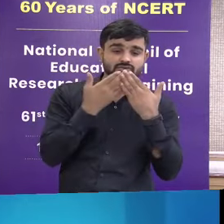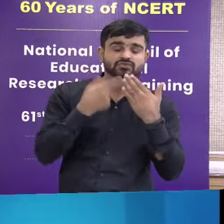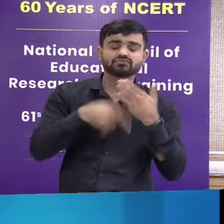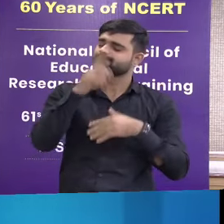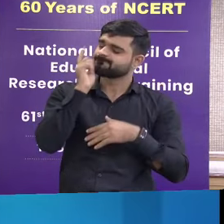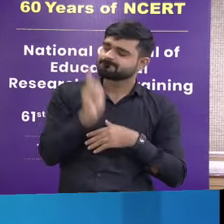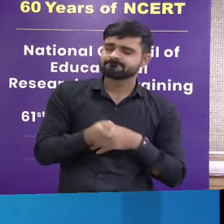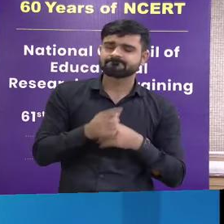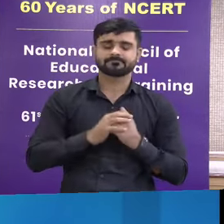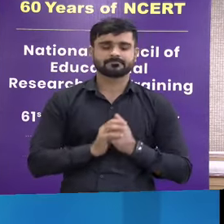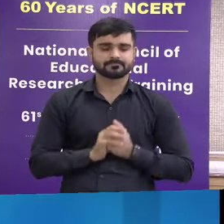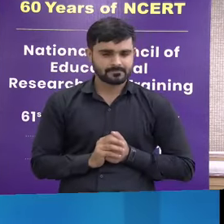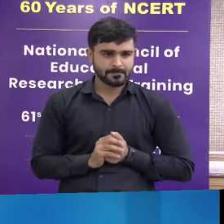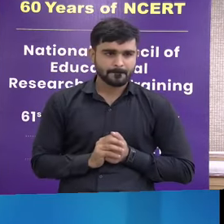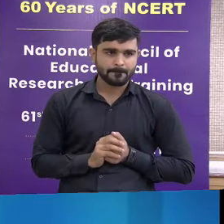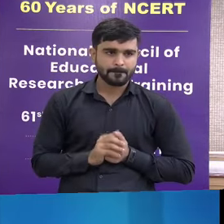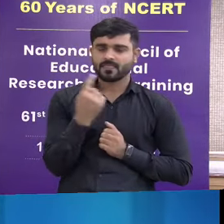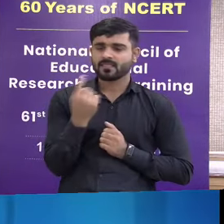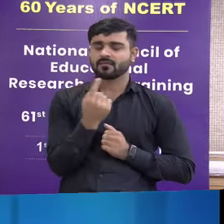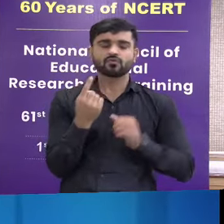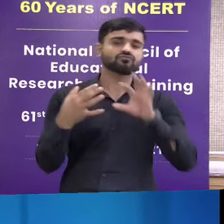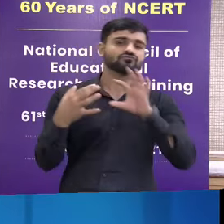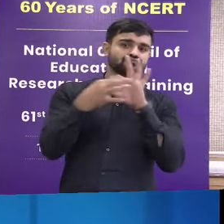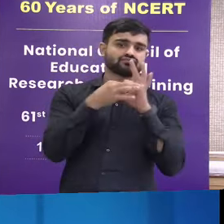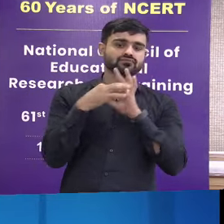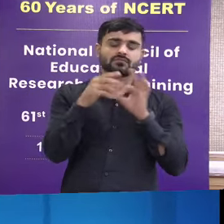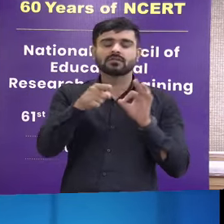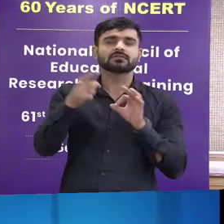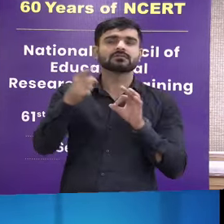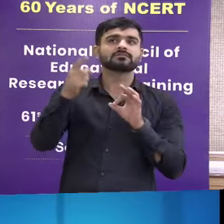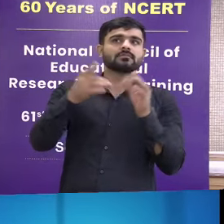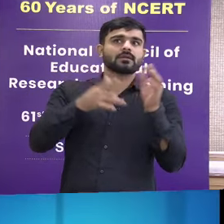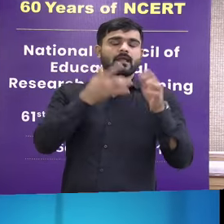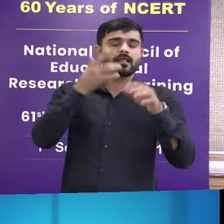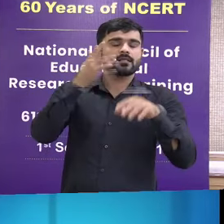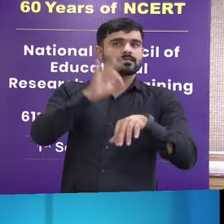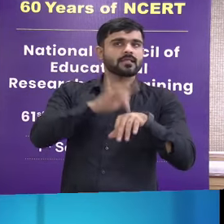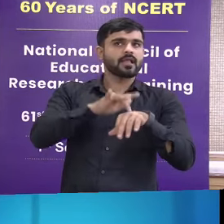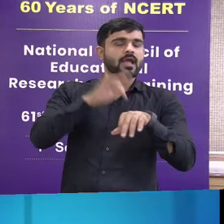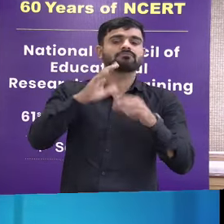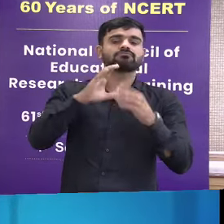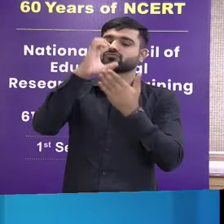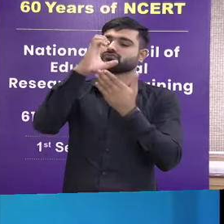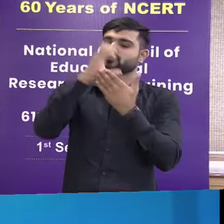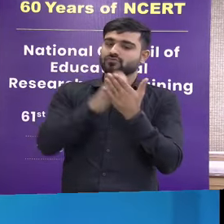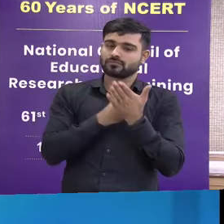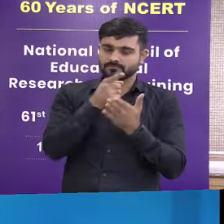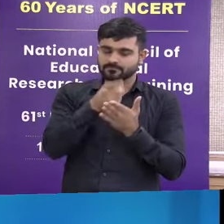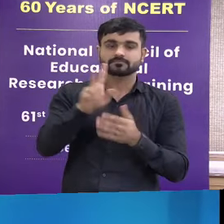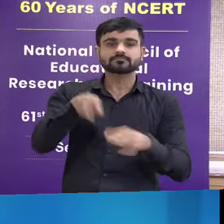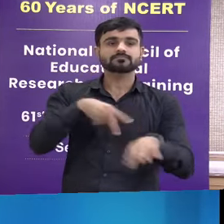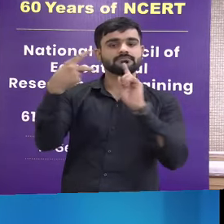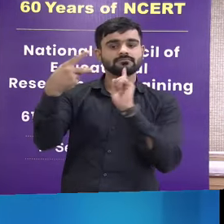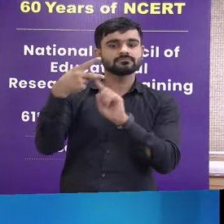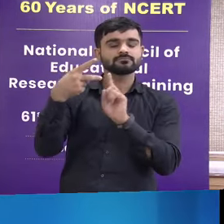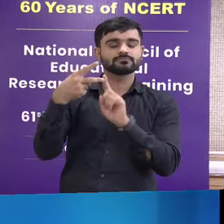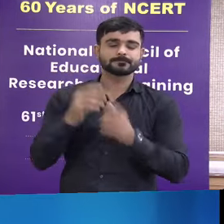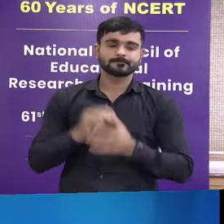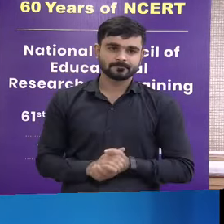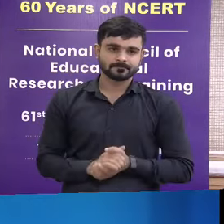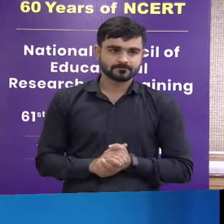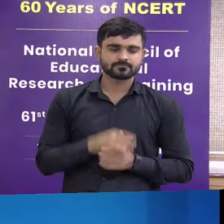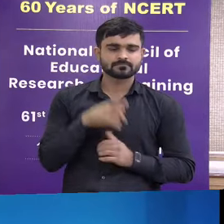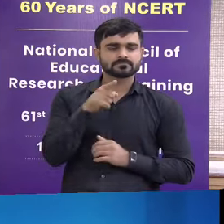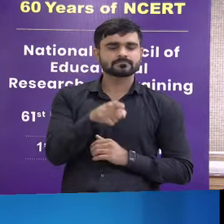be collaborated in the new sense of syllabus. And secondly, this